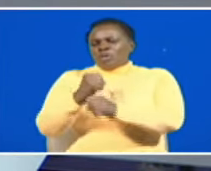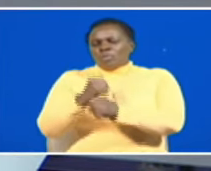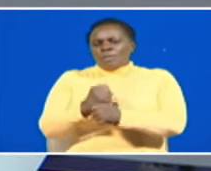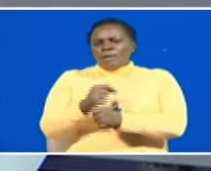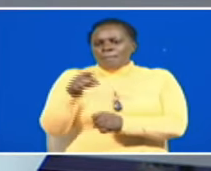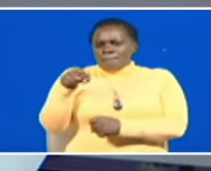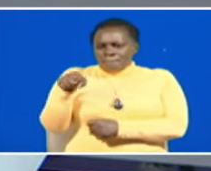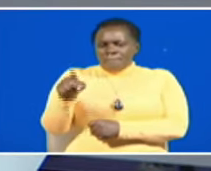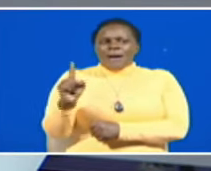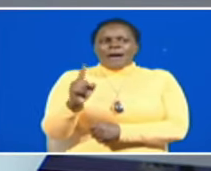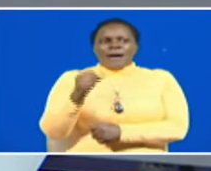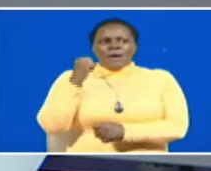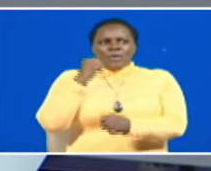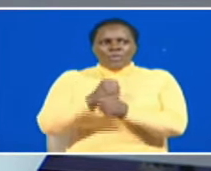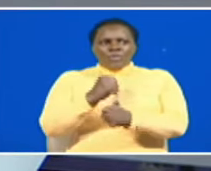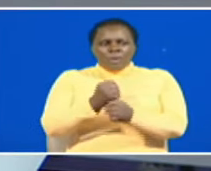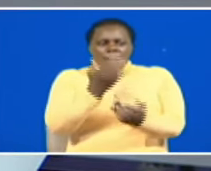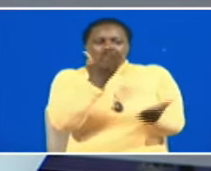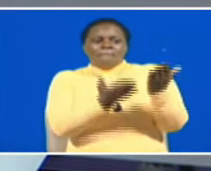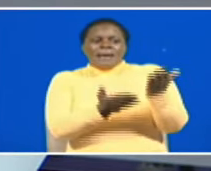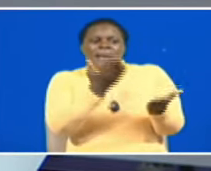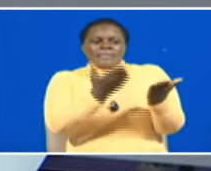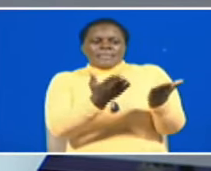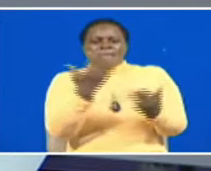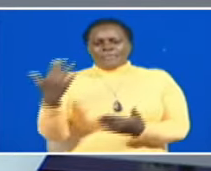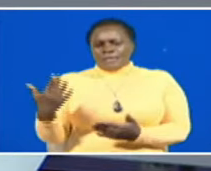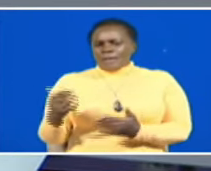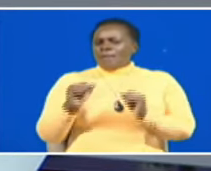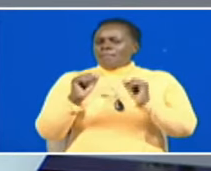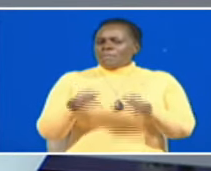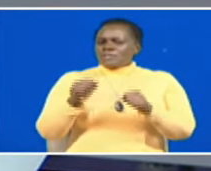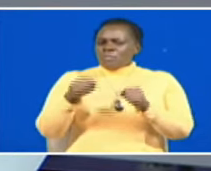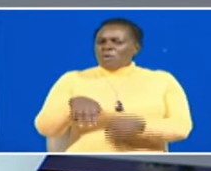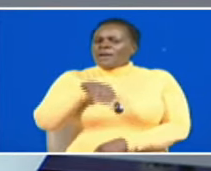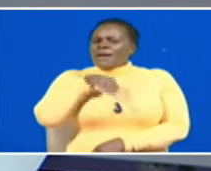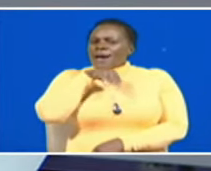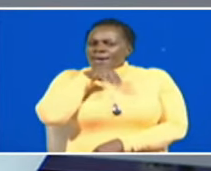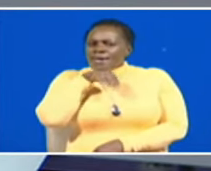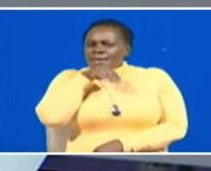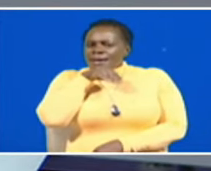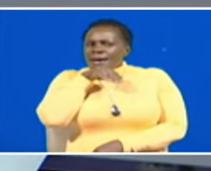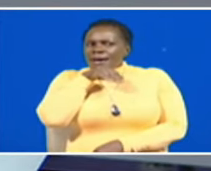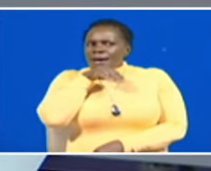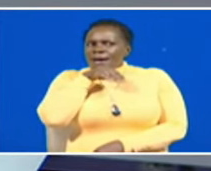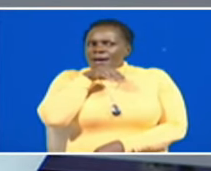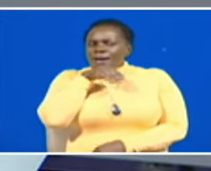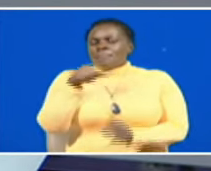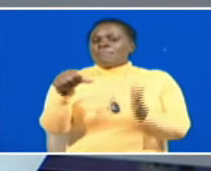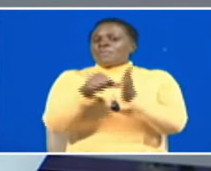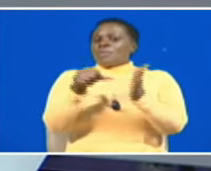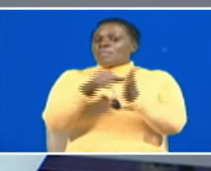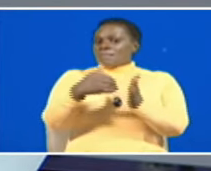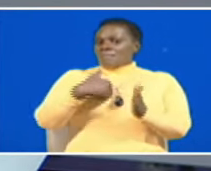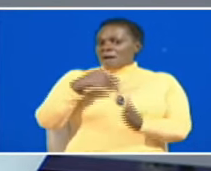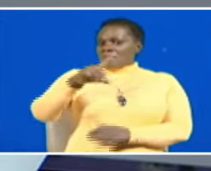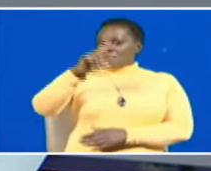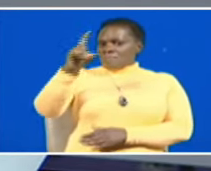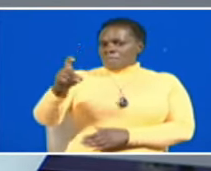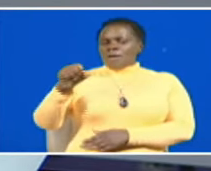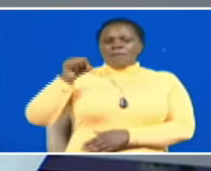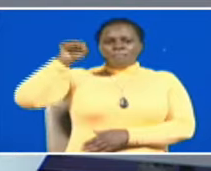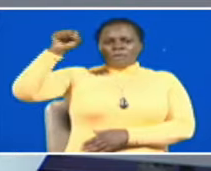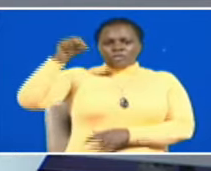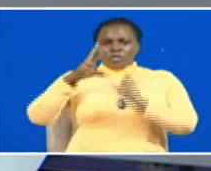saying he is doing a balancing act. But could Raila Odinga be a man at crossroads? KTN's political affairs